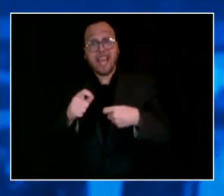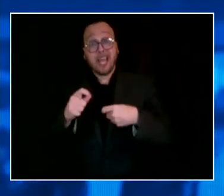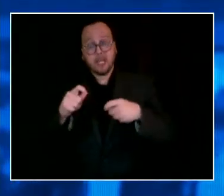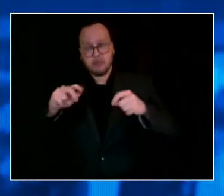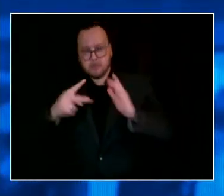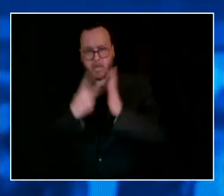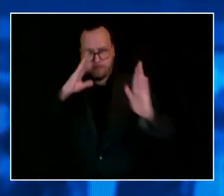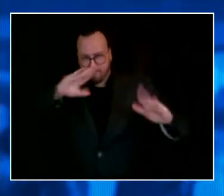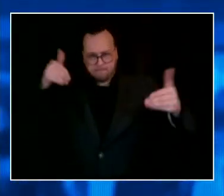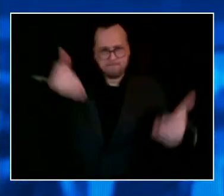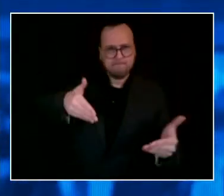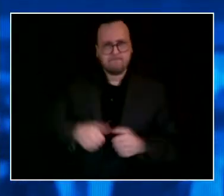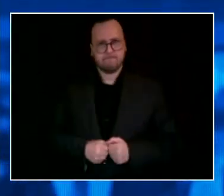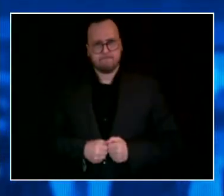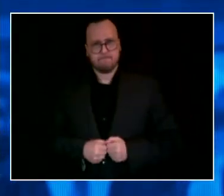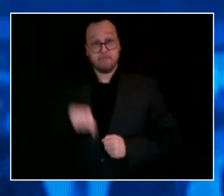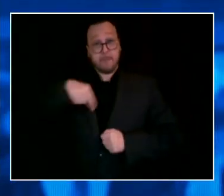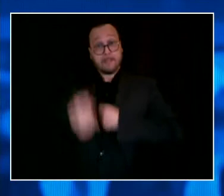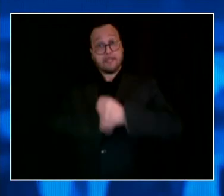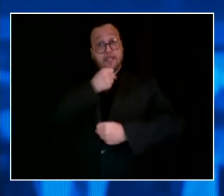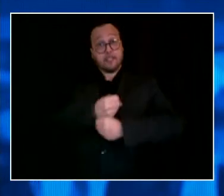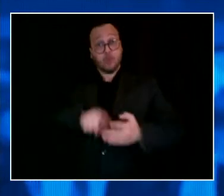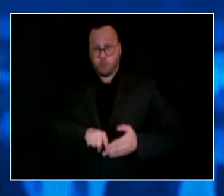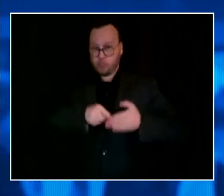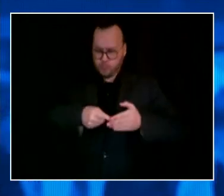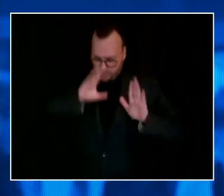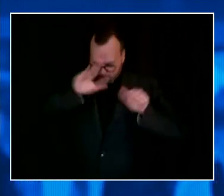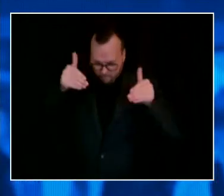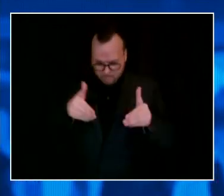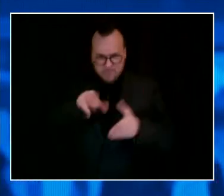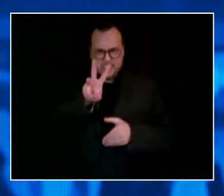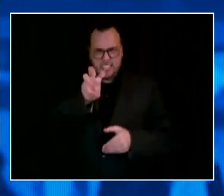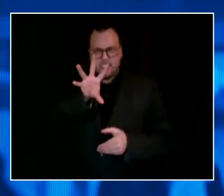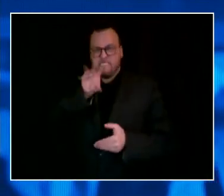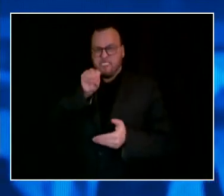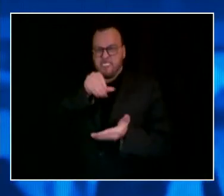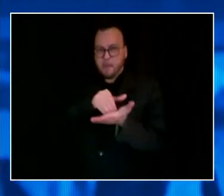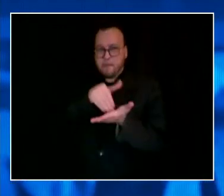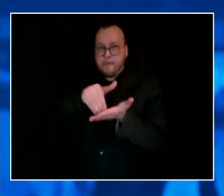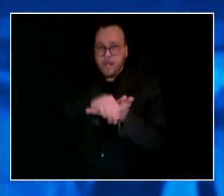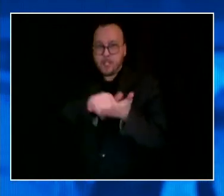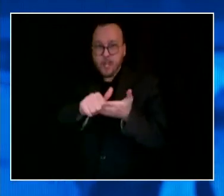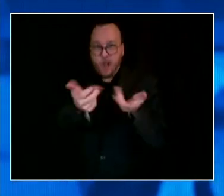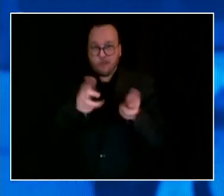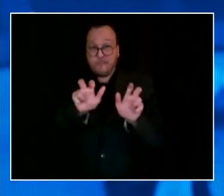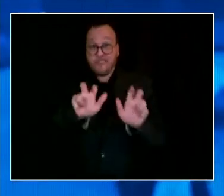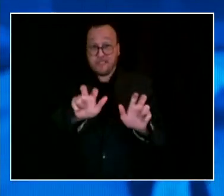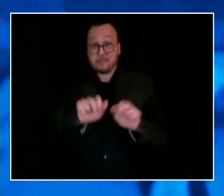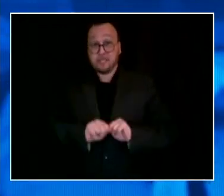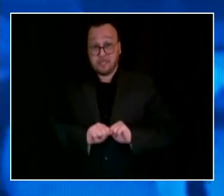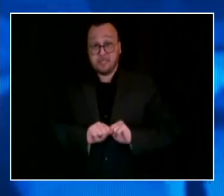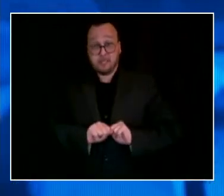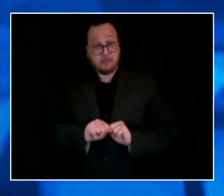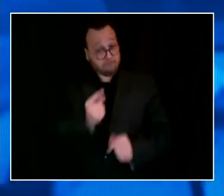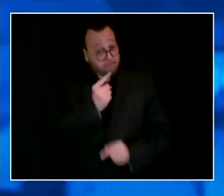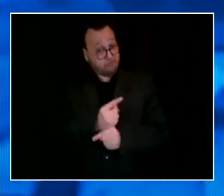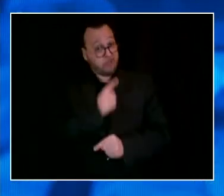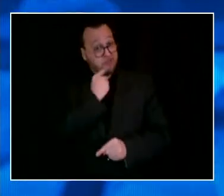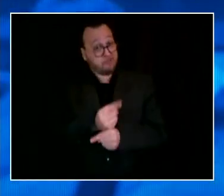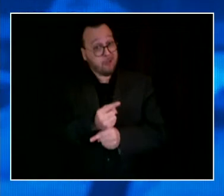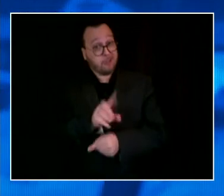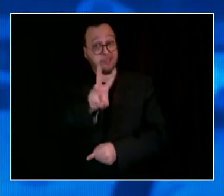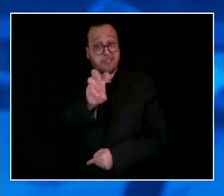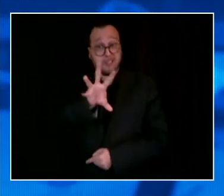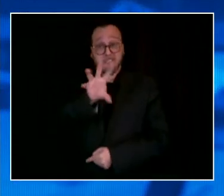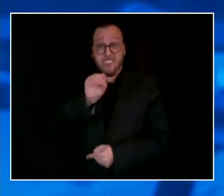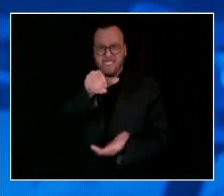year, we'll begin an ambitious $650 million investment. That's right,